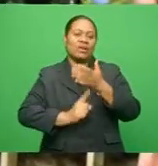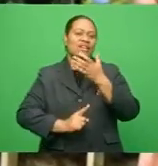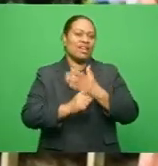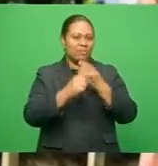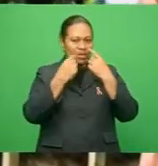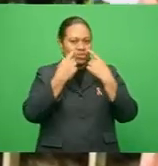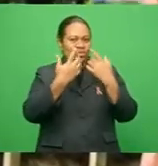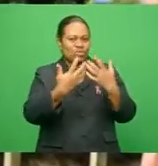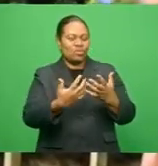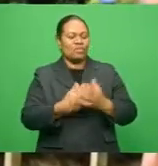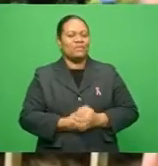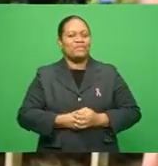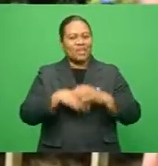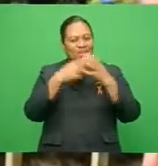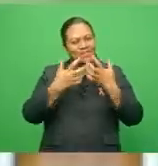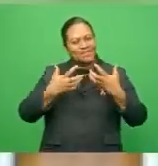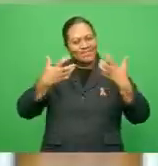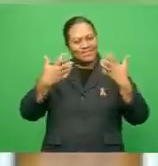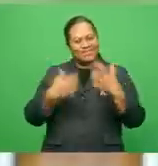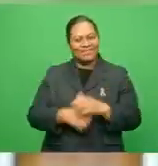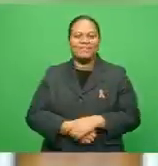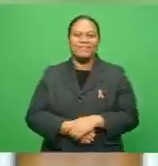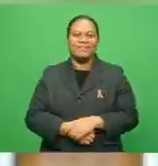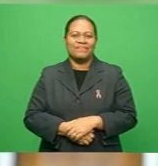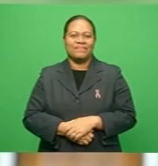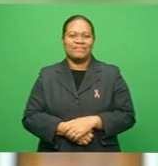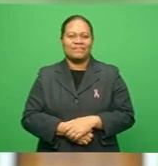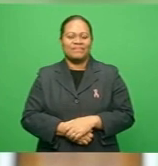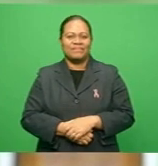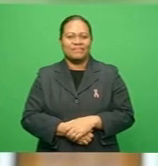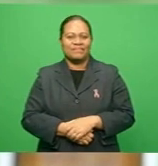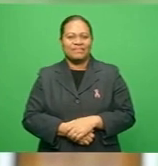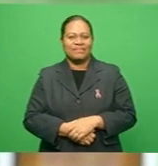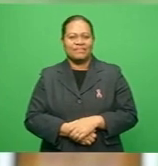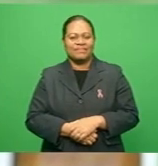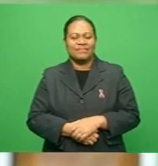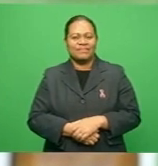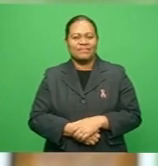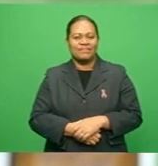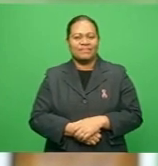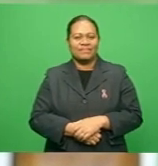place something to smile about. We